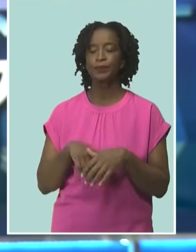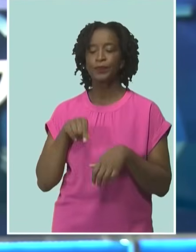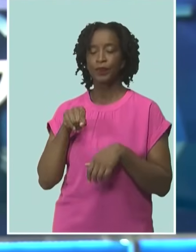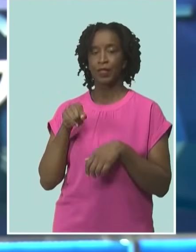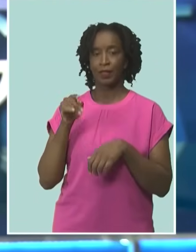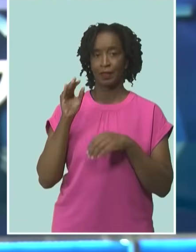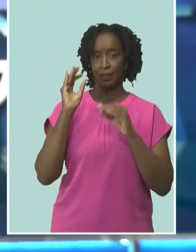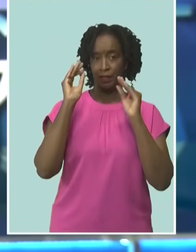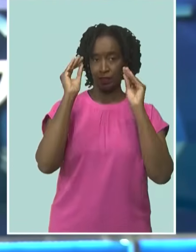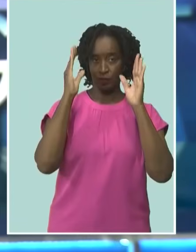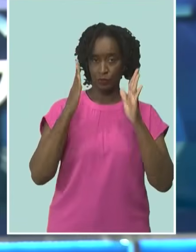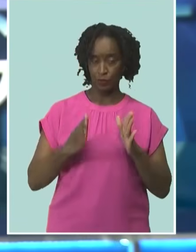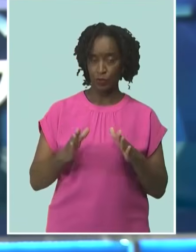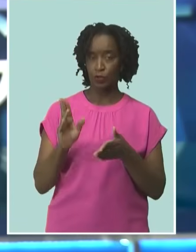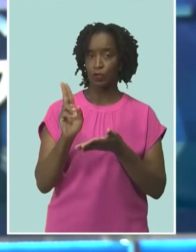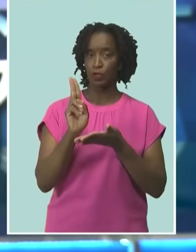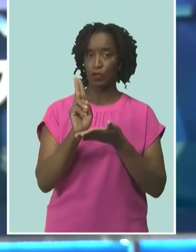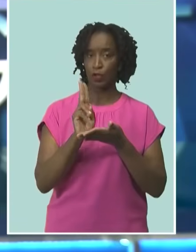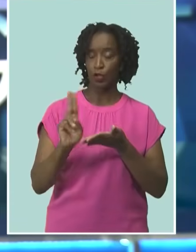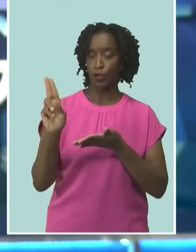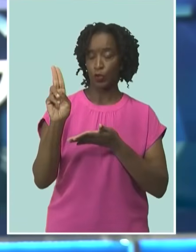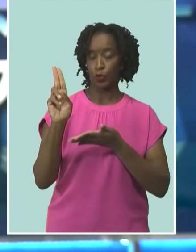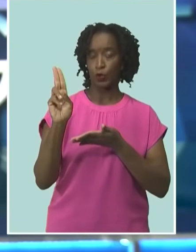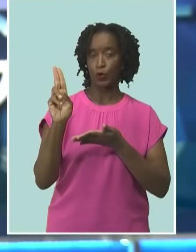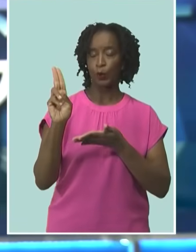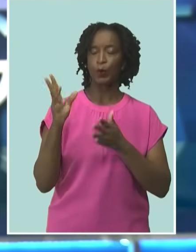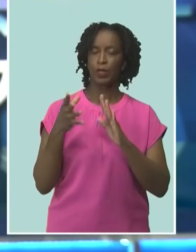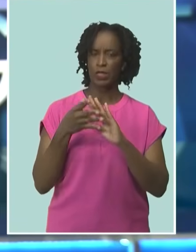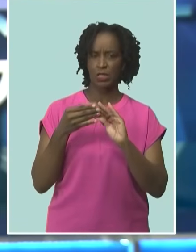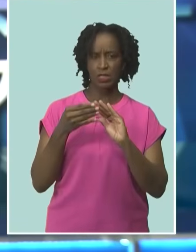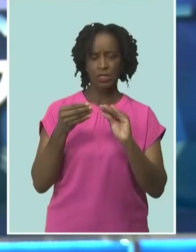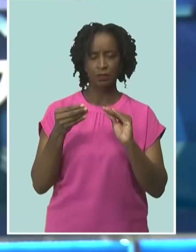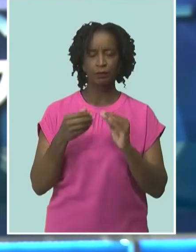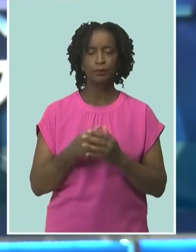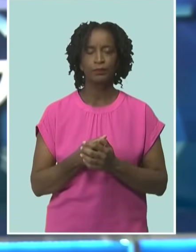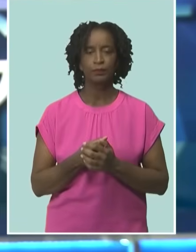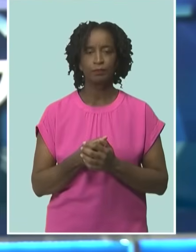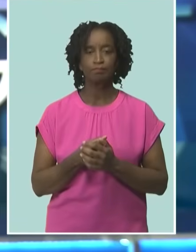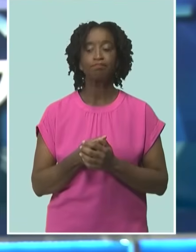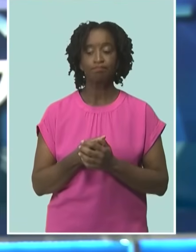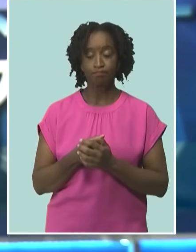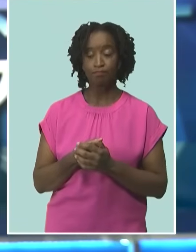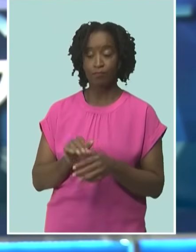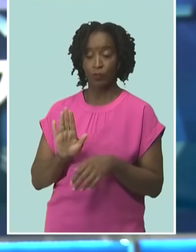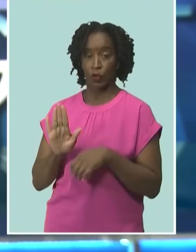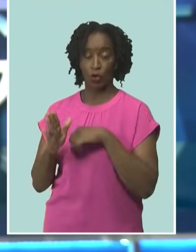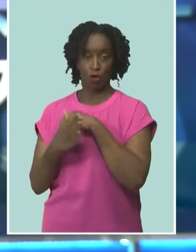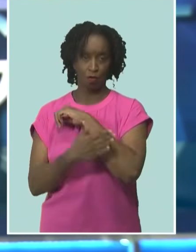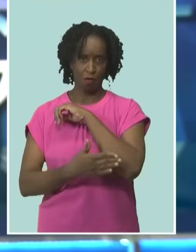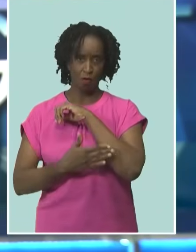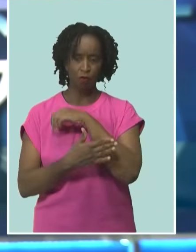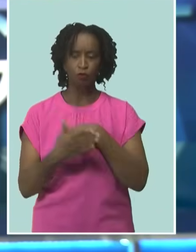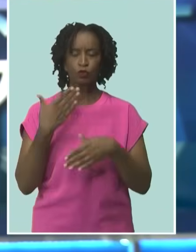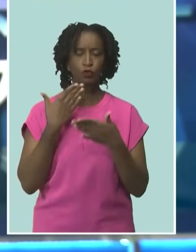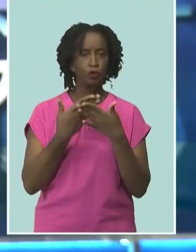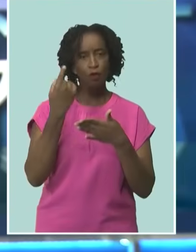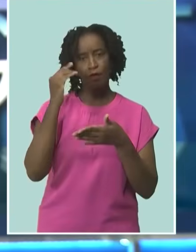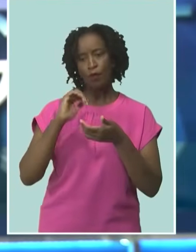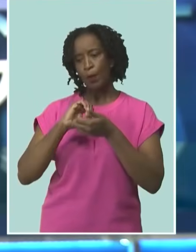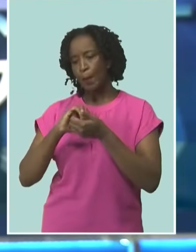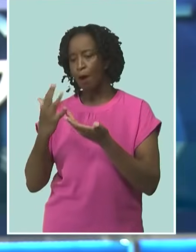campus, Professor Elaine Rocha. She adds her country is also a good partner for research in different areas in